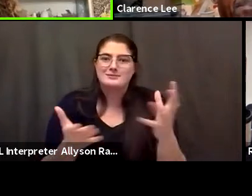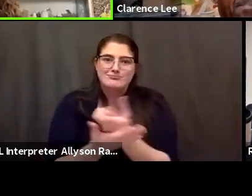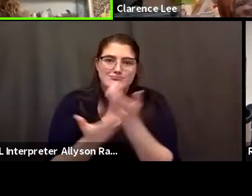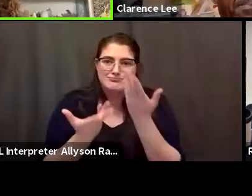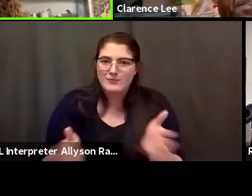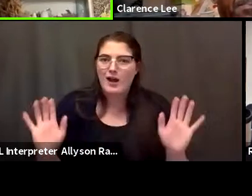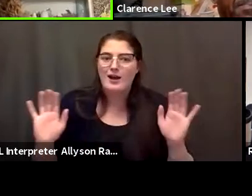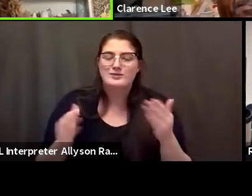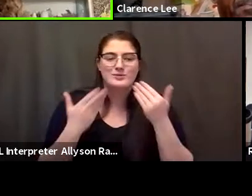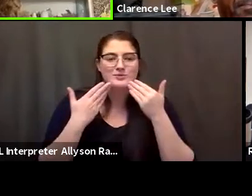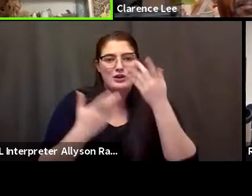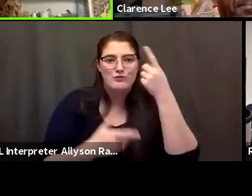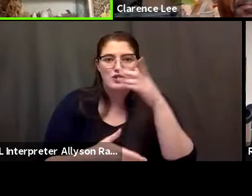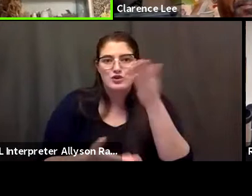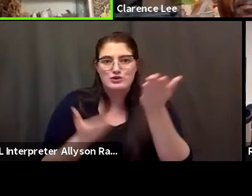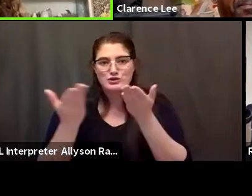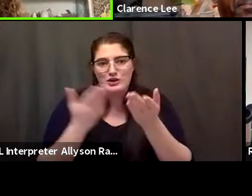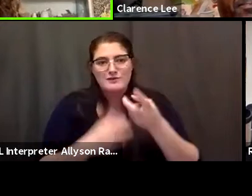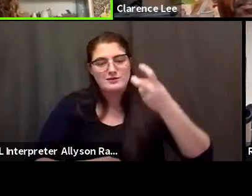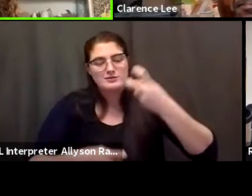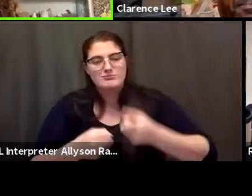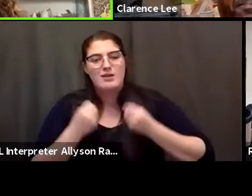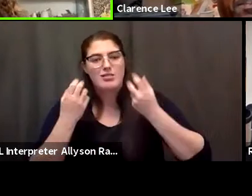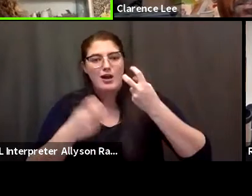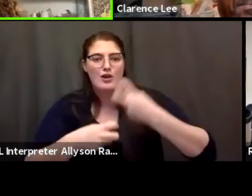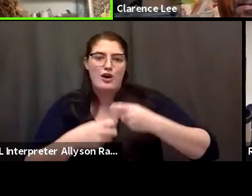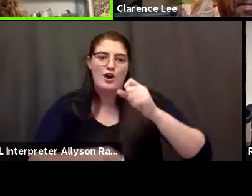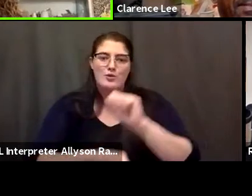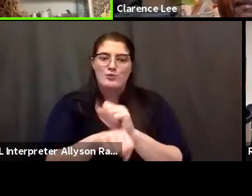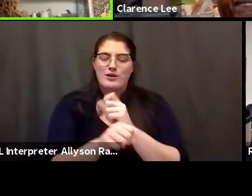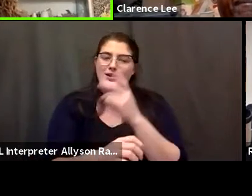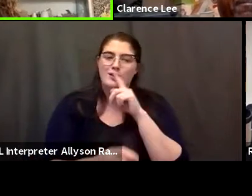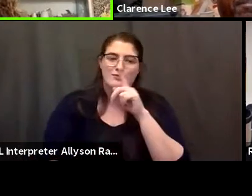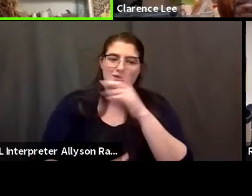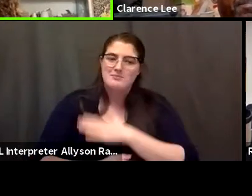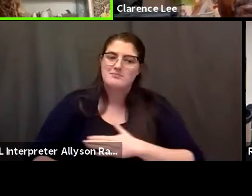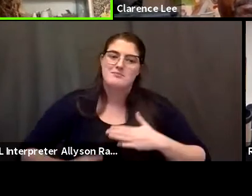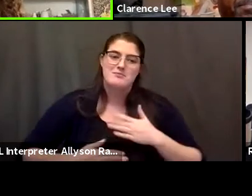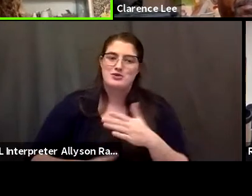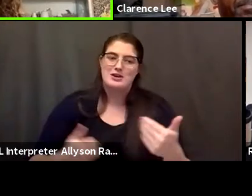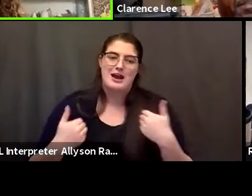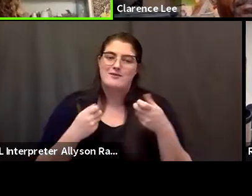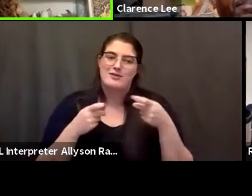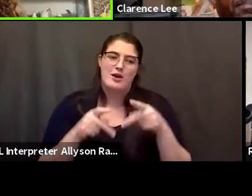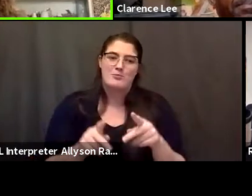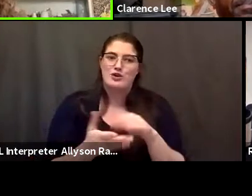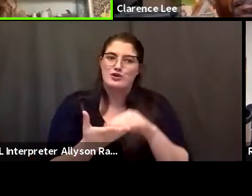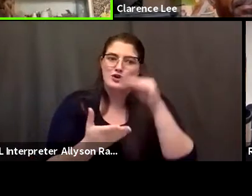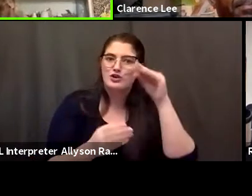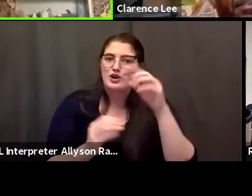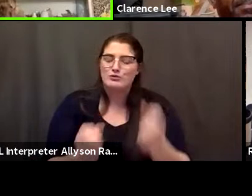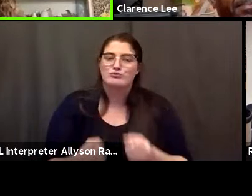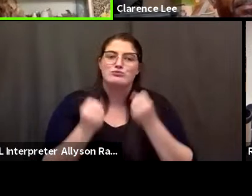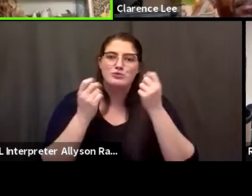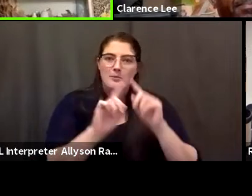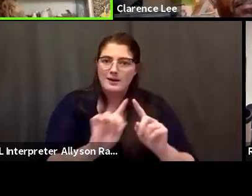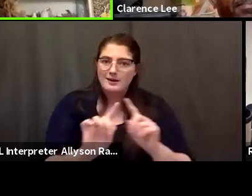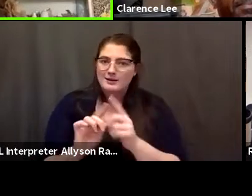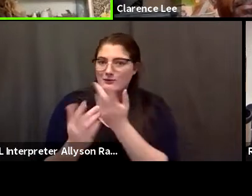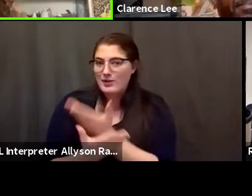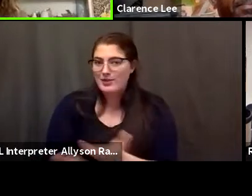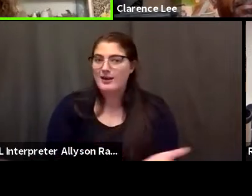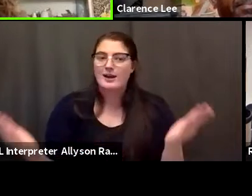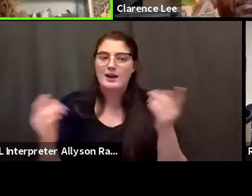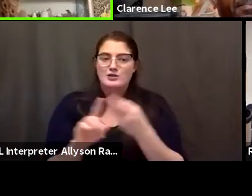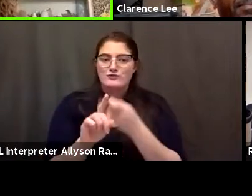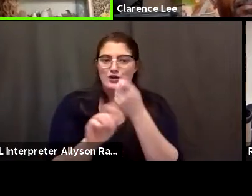all for your service. It's a lot of hard work, and I just appreciate having had the opportunity to learn so many different things